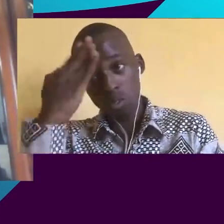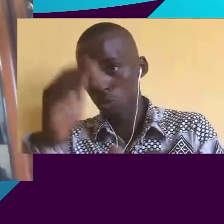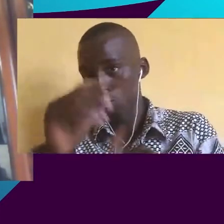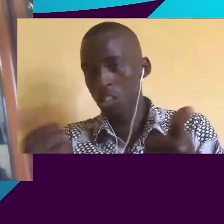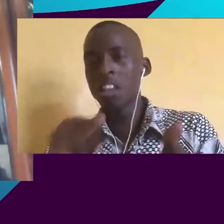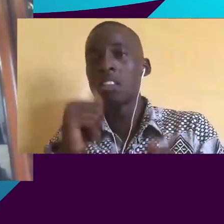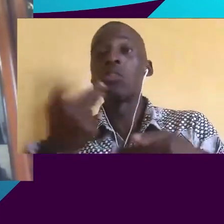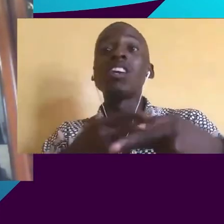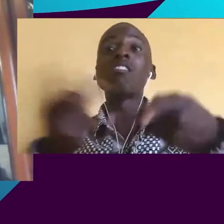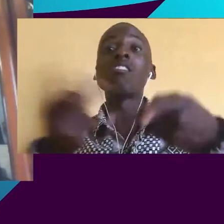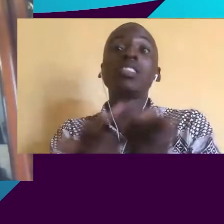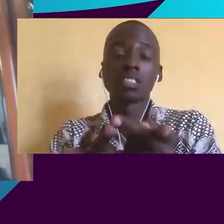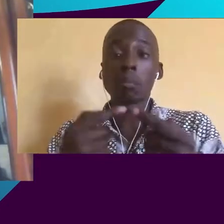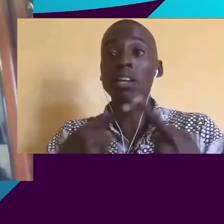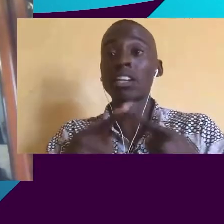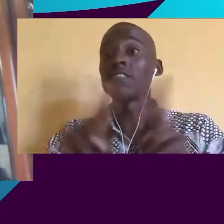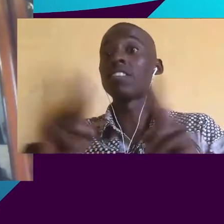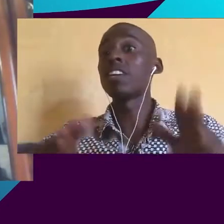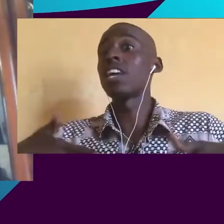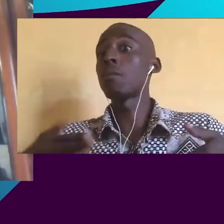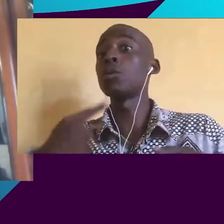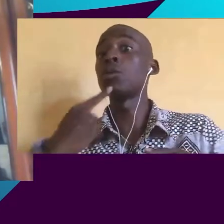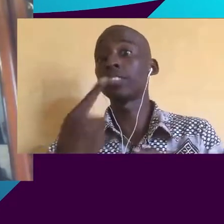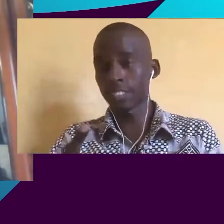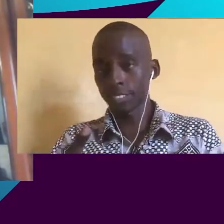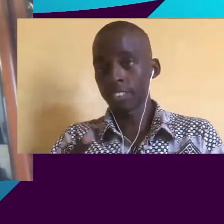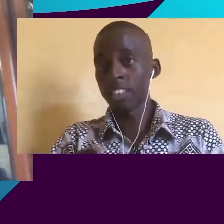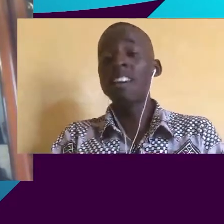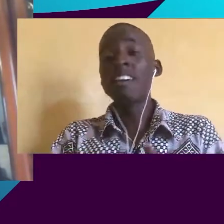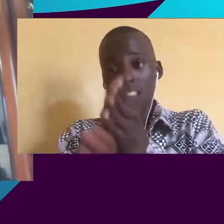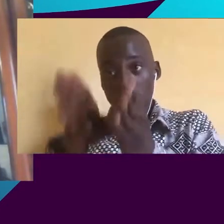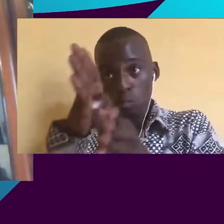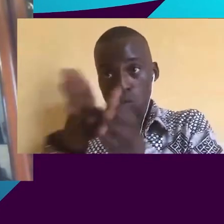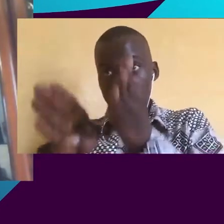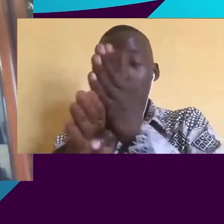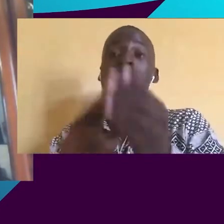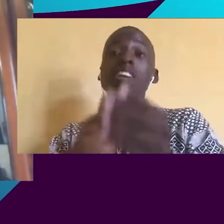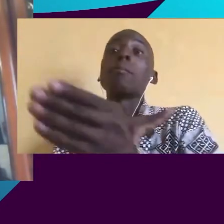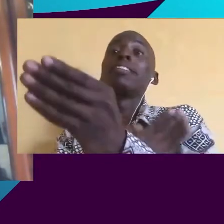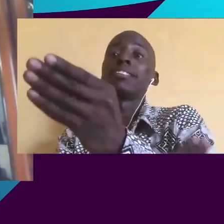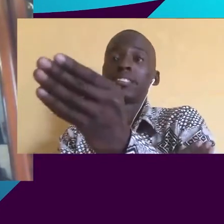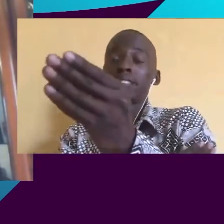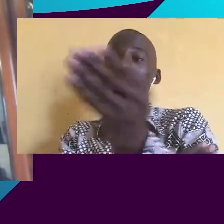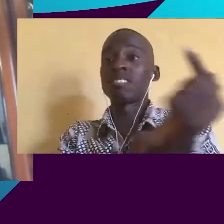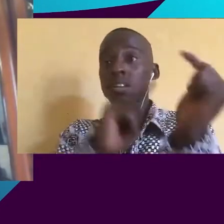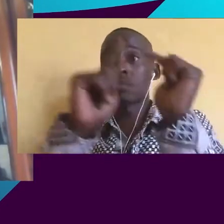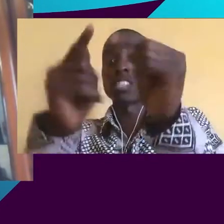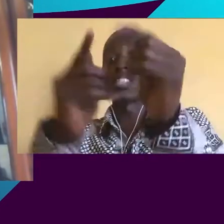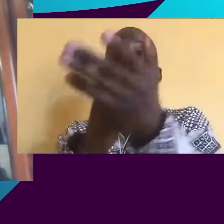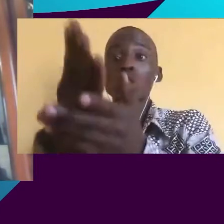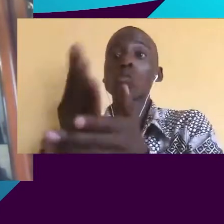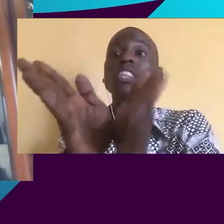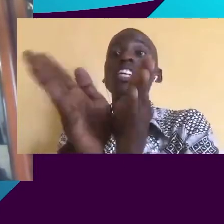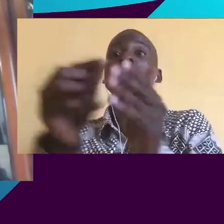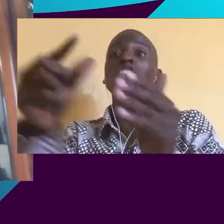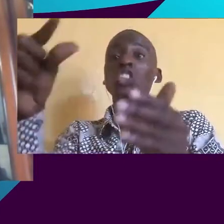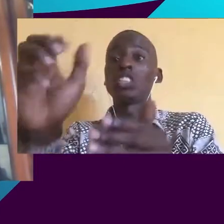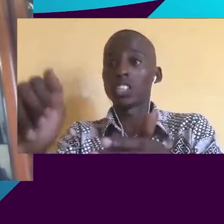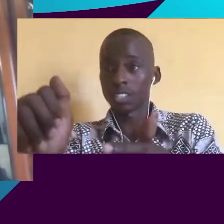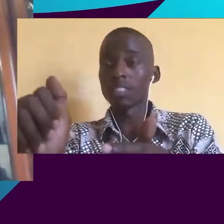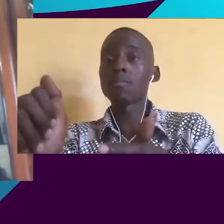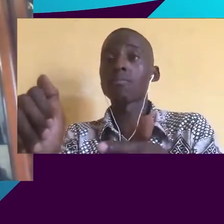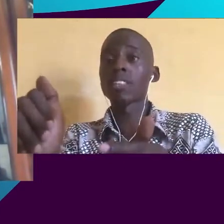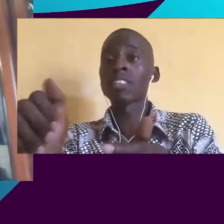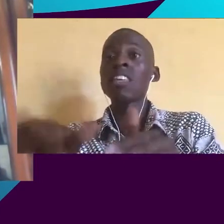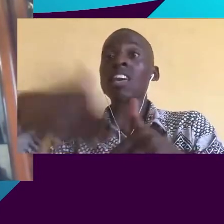so glad that you're saying building capacity, coming in now, coming through the General Assembly, by and large, after some time we'll get